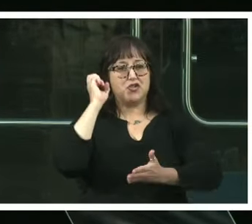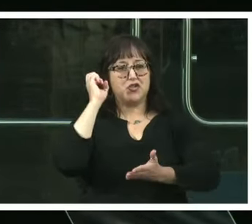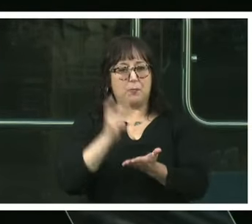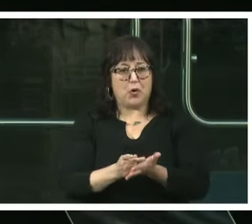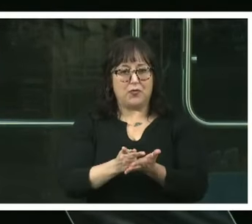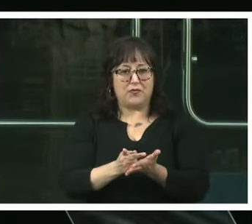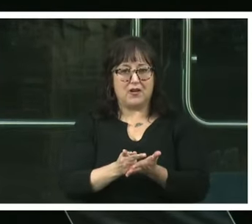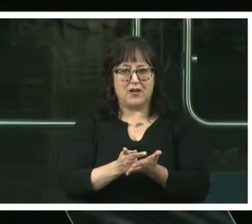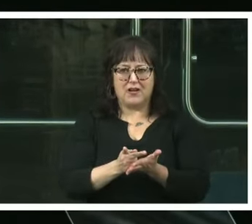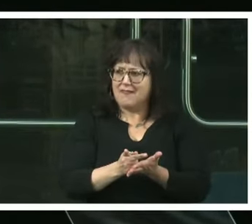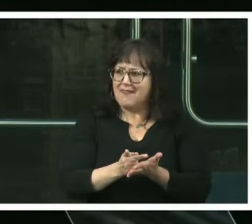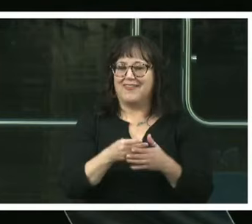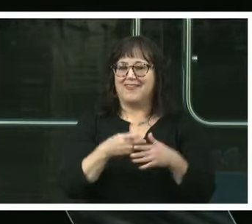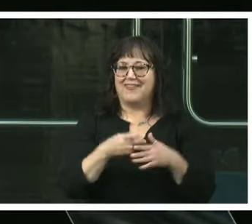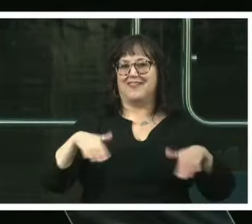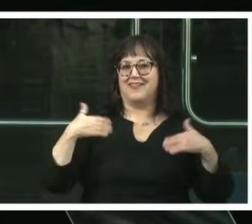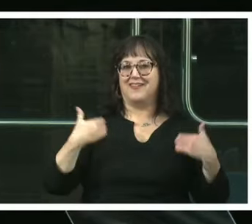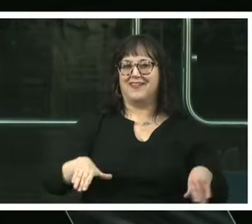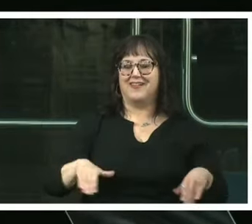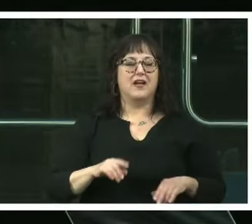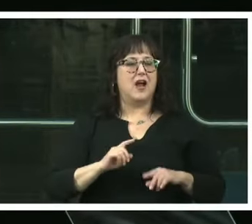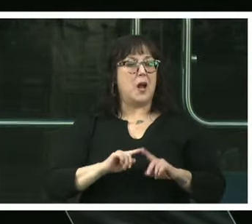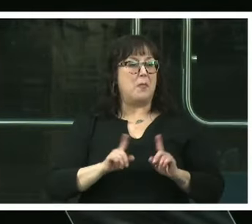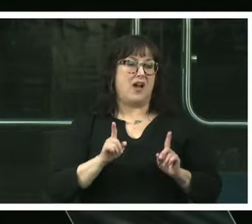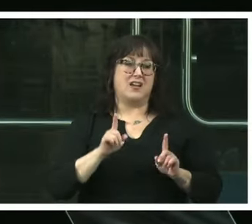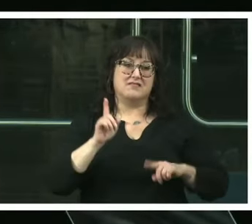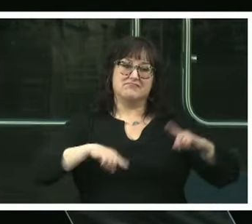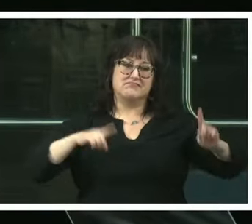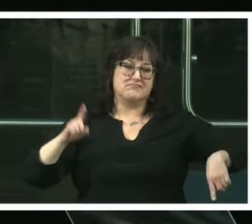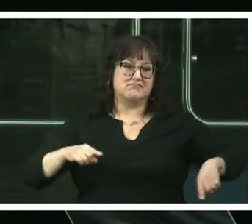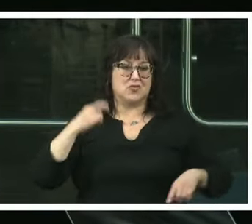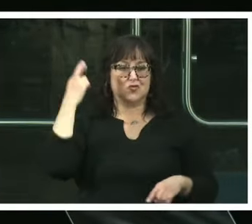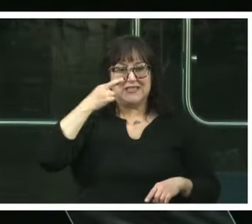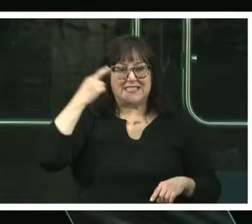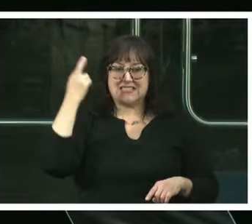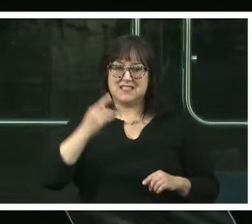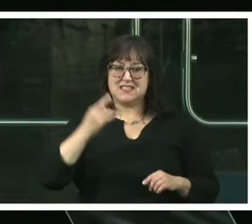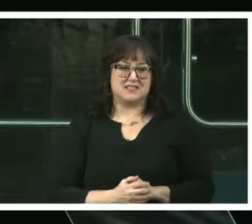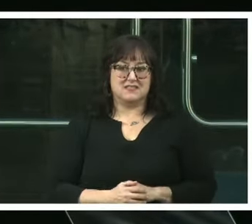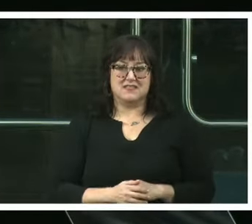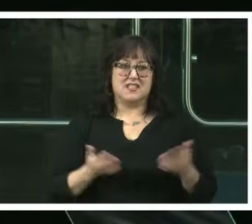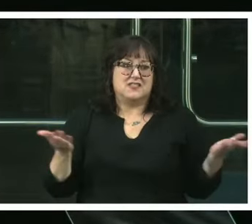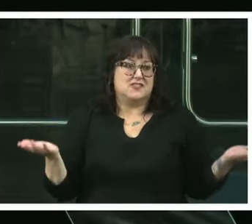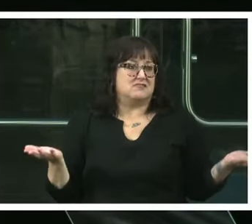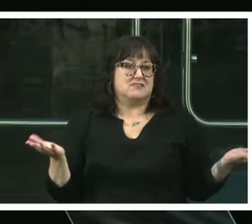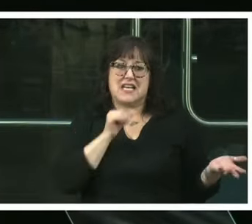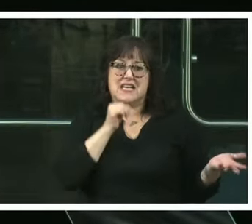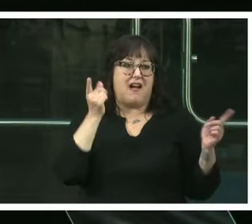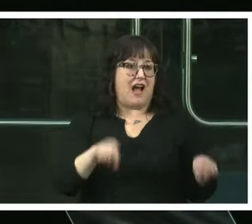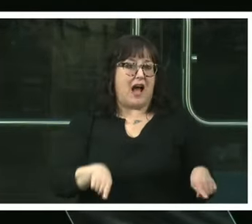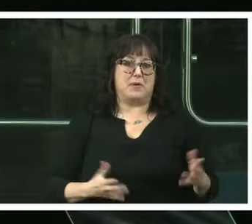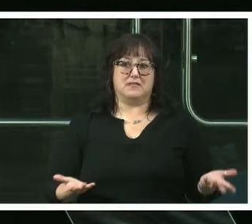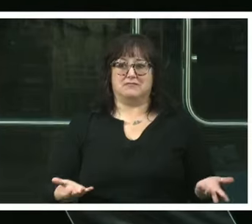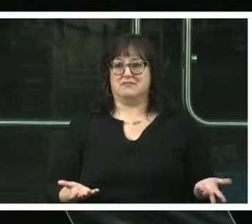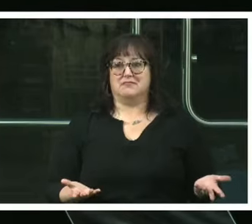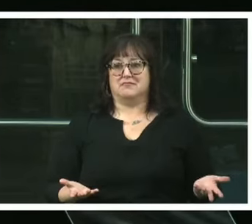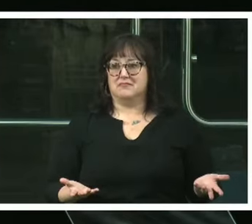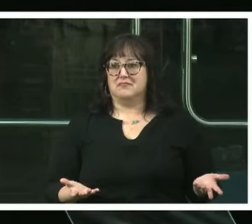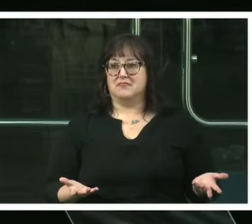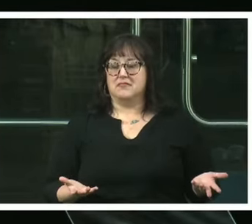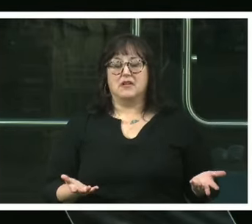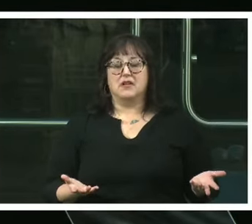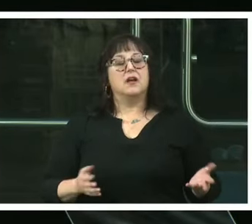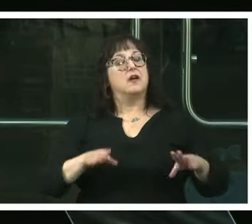that? But for various reasons, they simply aren't being built. To